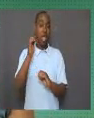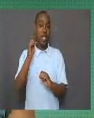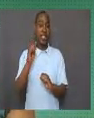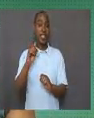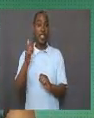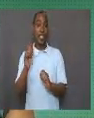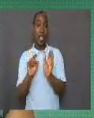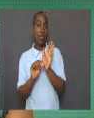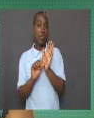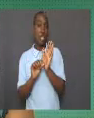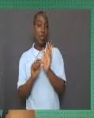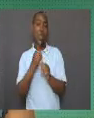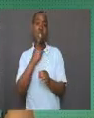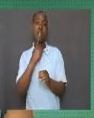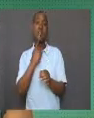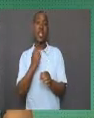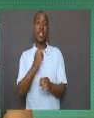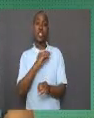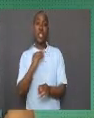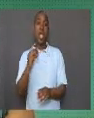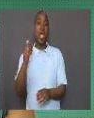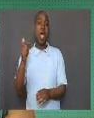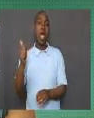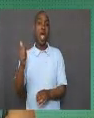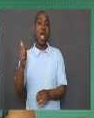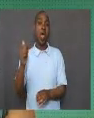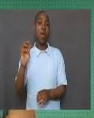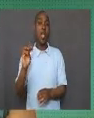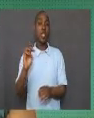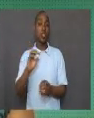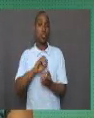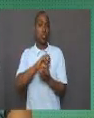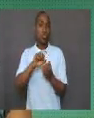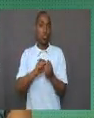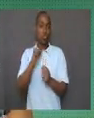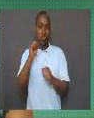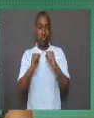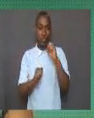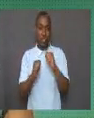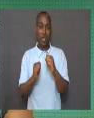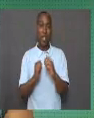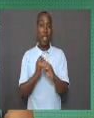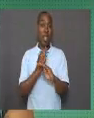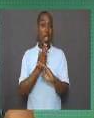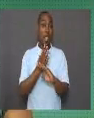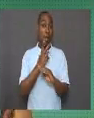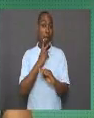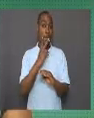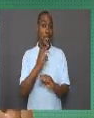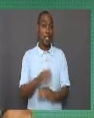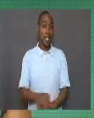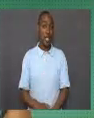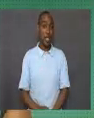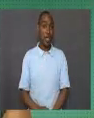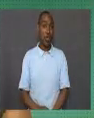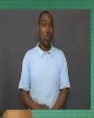sample from the starch and amylase solution. This comparison will